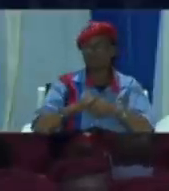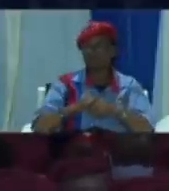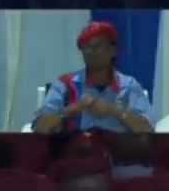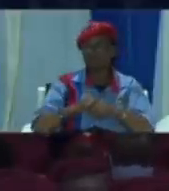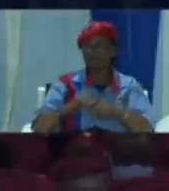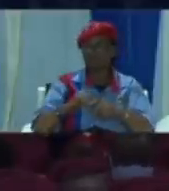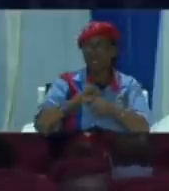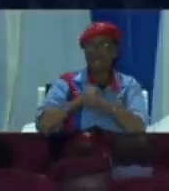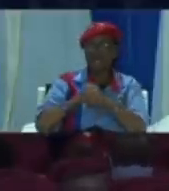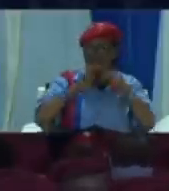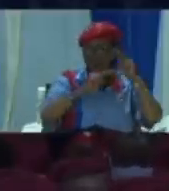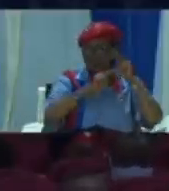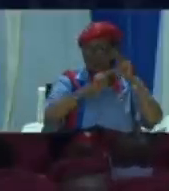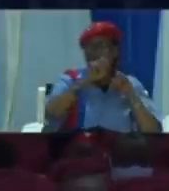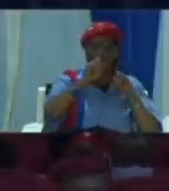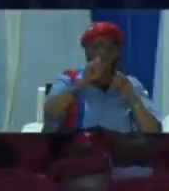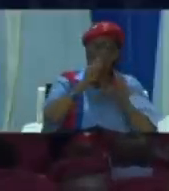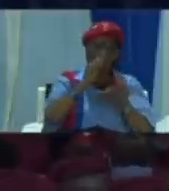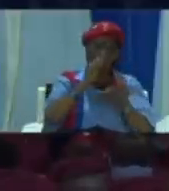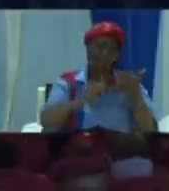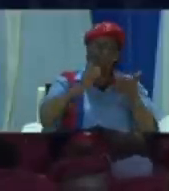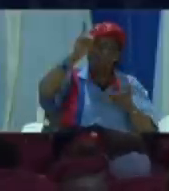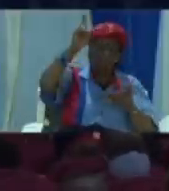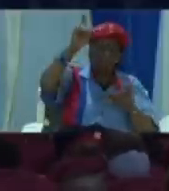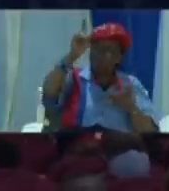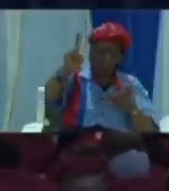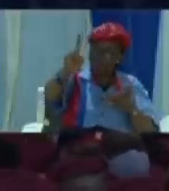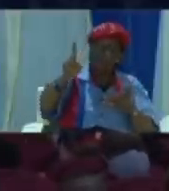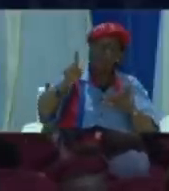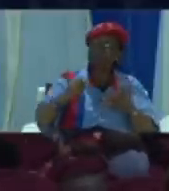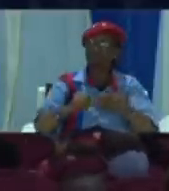prophesied to someone.